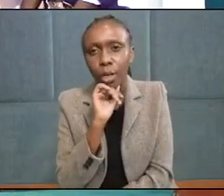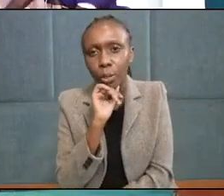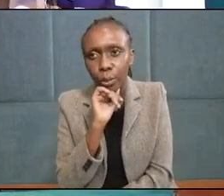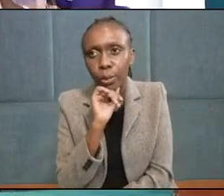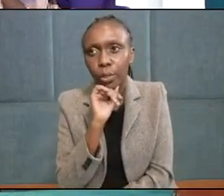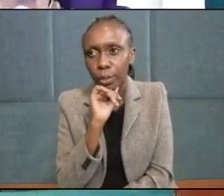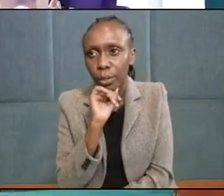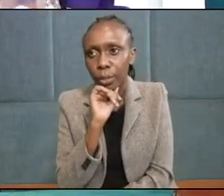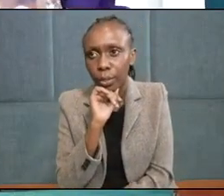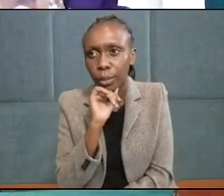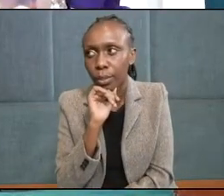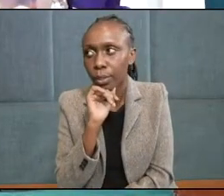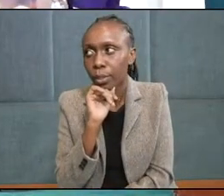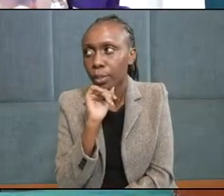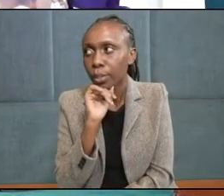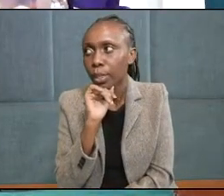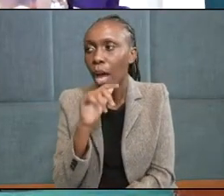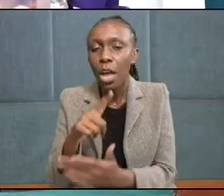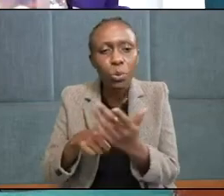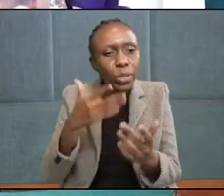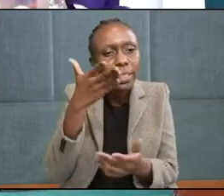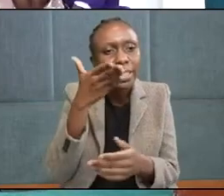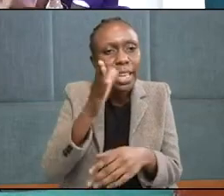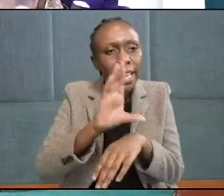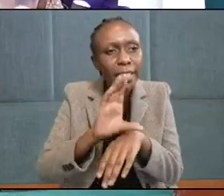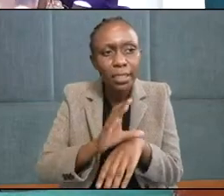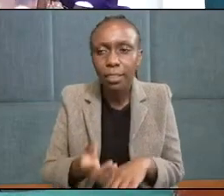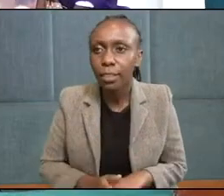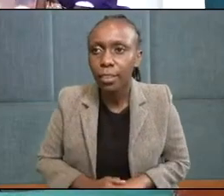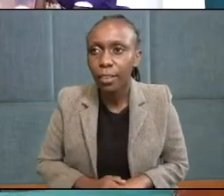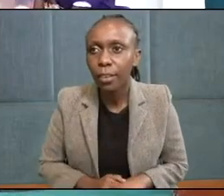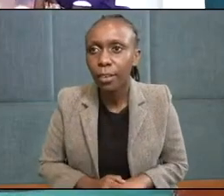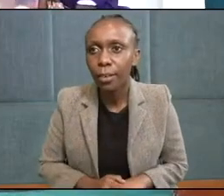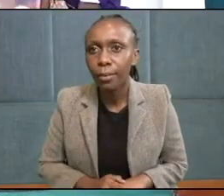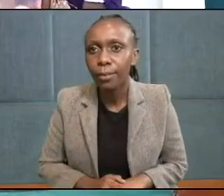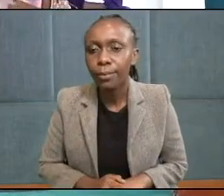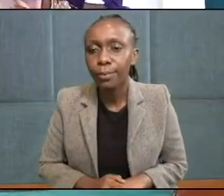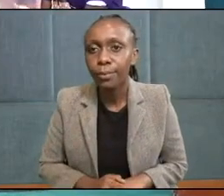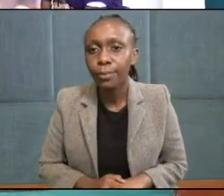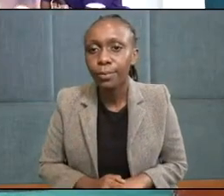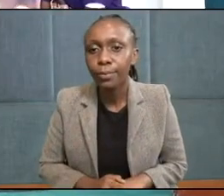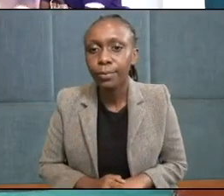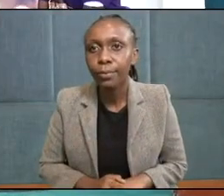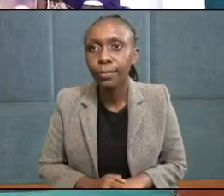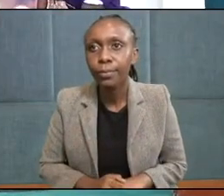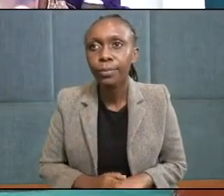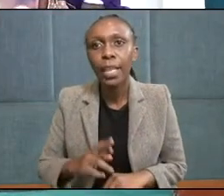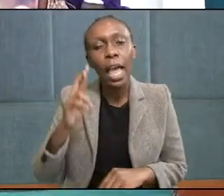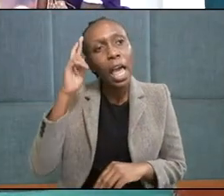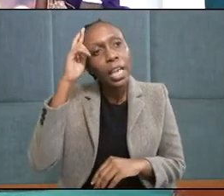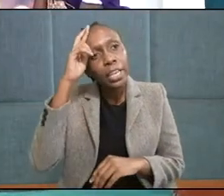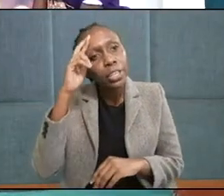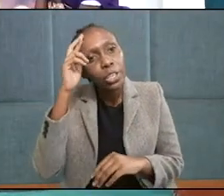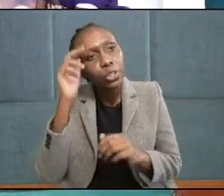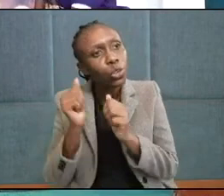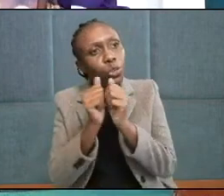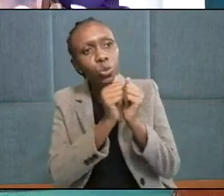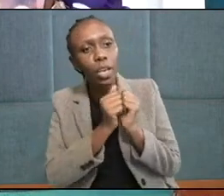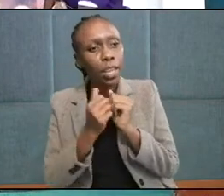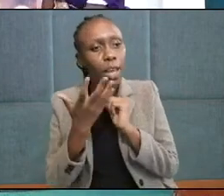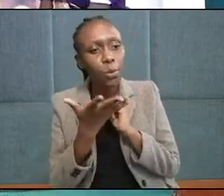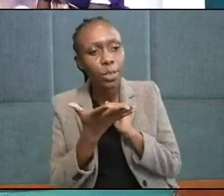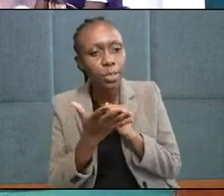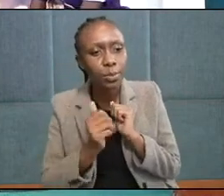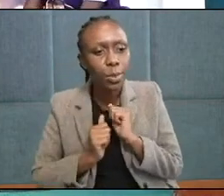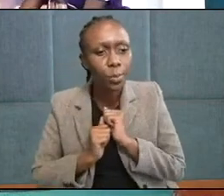Paul do at the synagogue? Yes, Tamara? He reasoned with them. He reasoned with them from? The